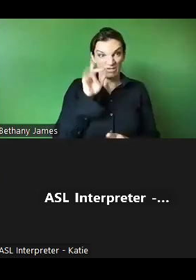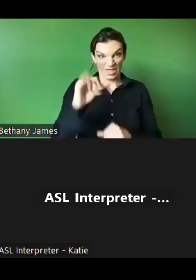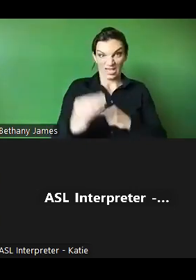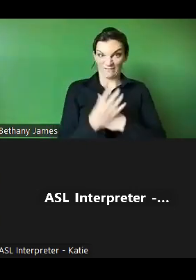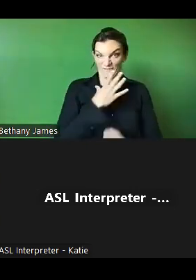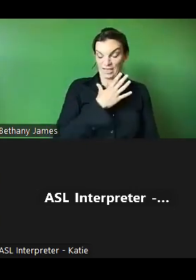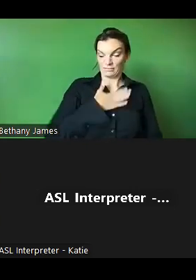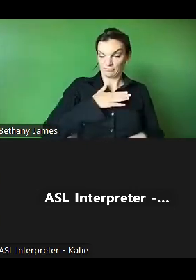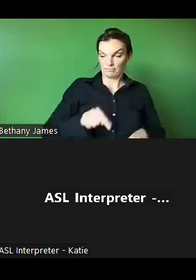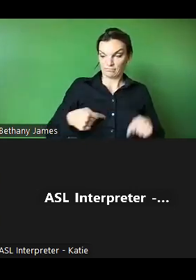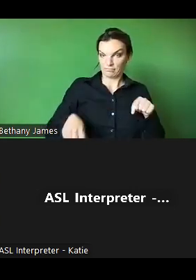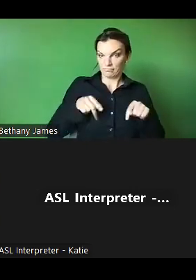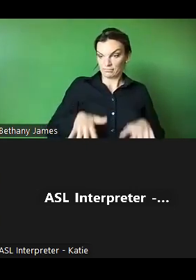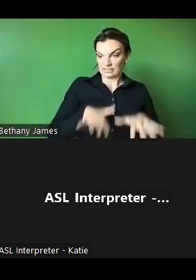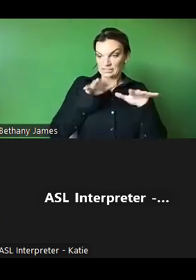think